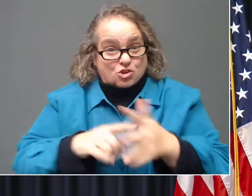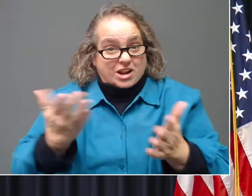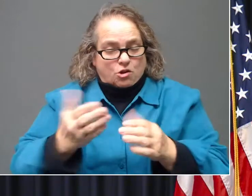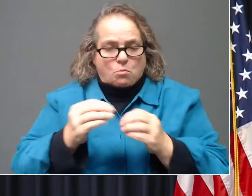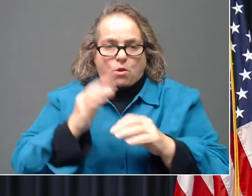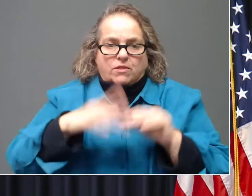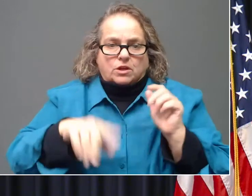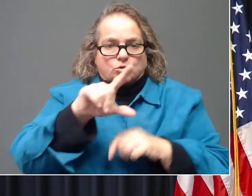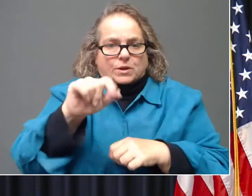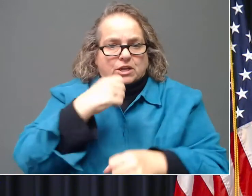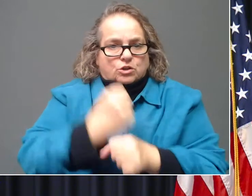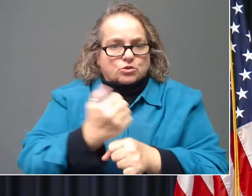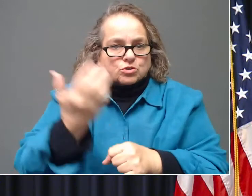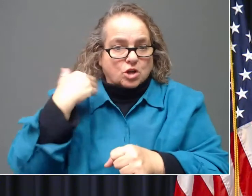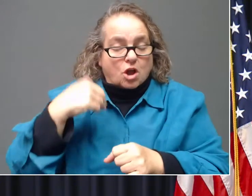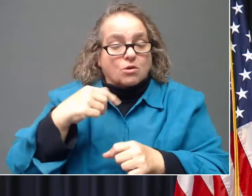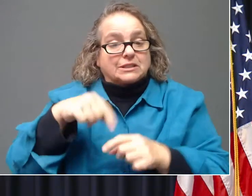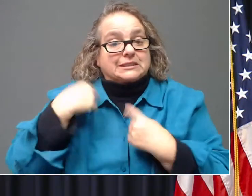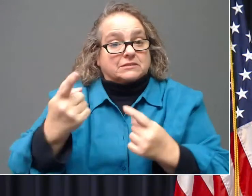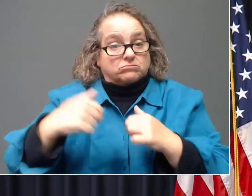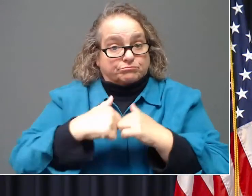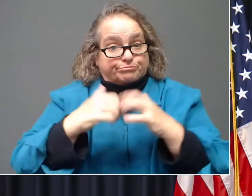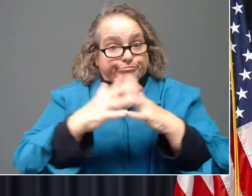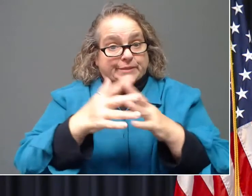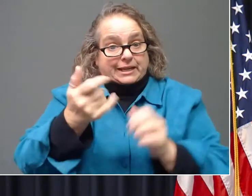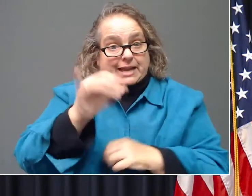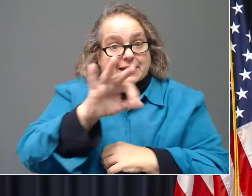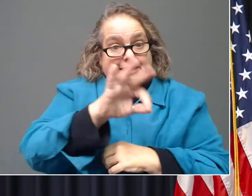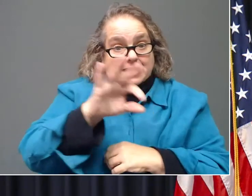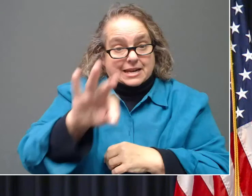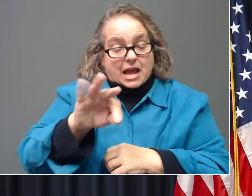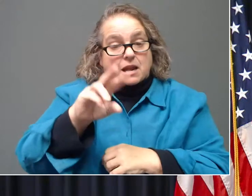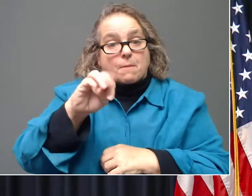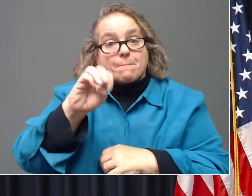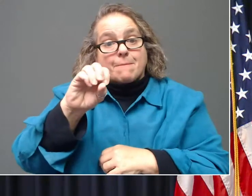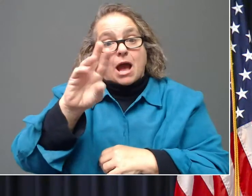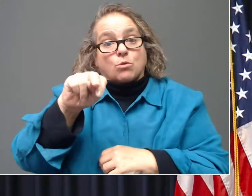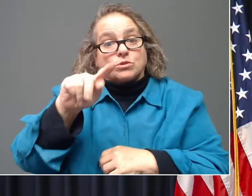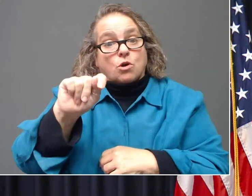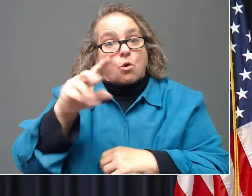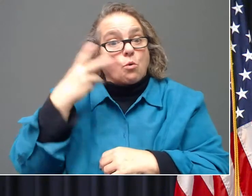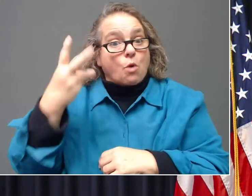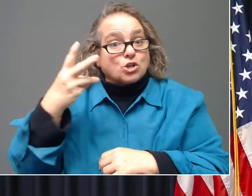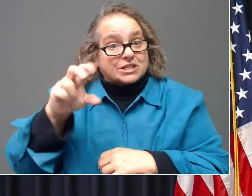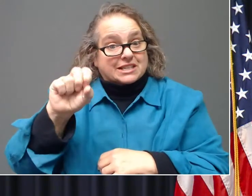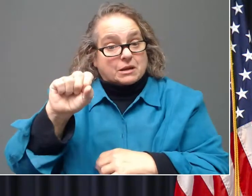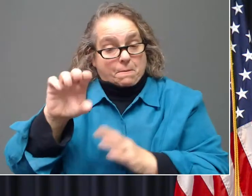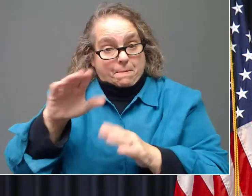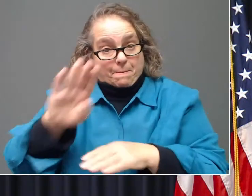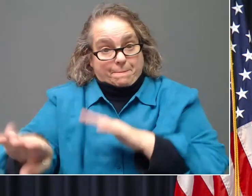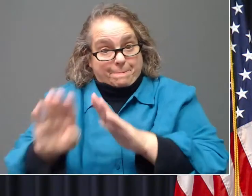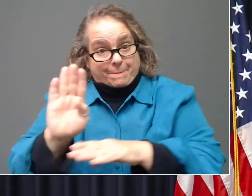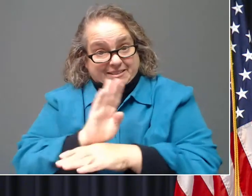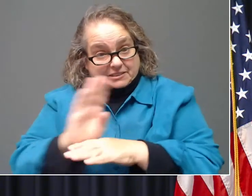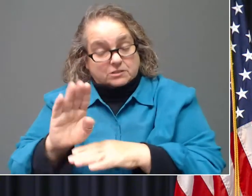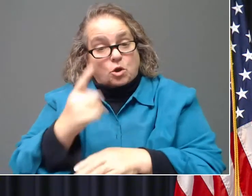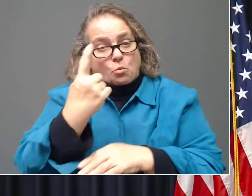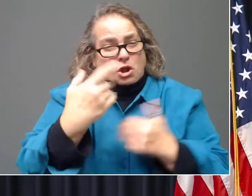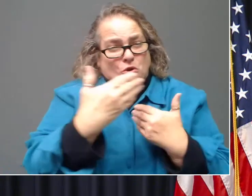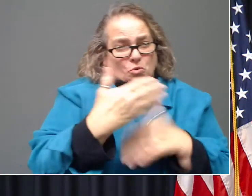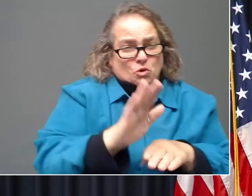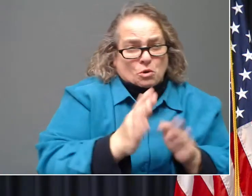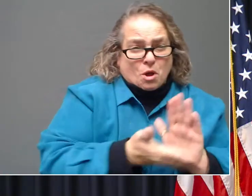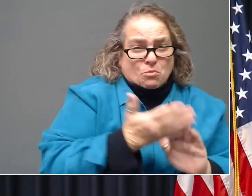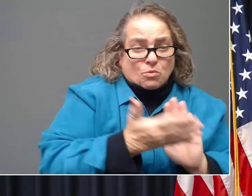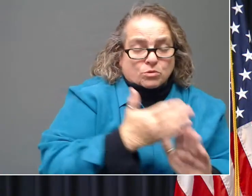in 1999, the Mount Washington-based business has grown from a small, one-room operation to a global company that employs more